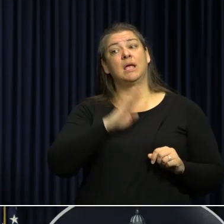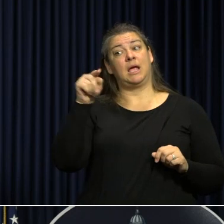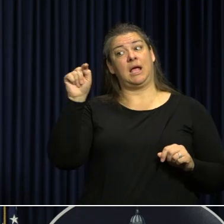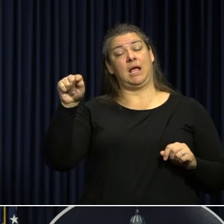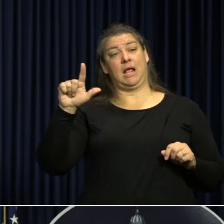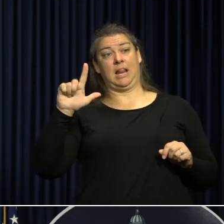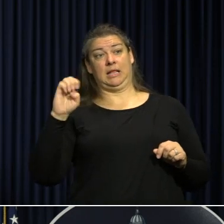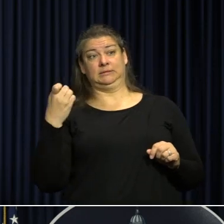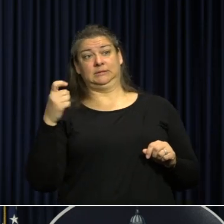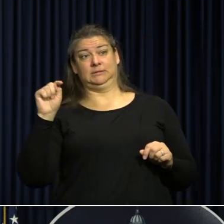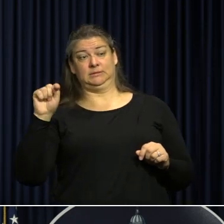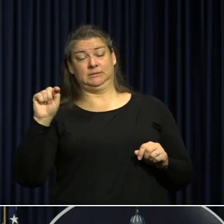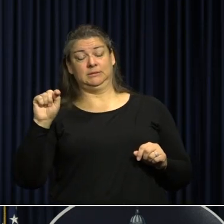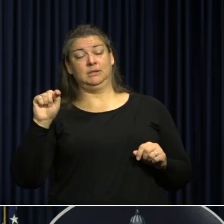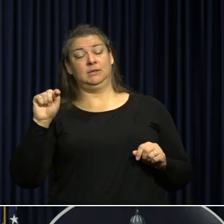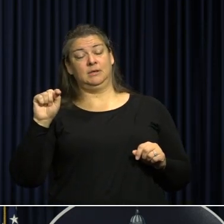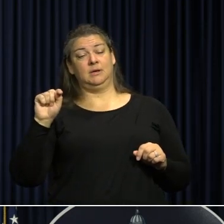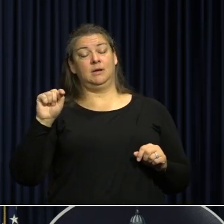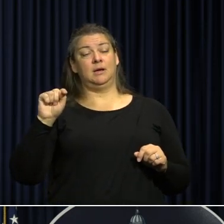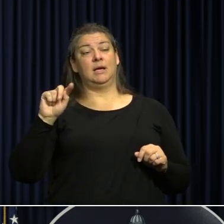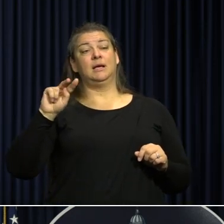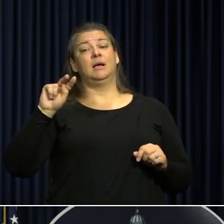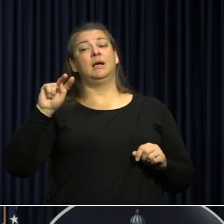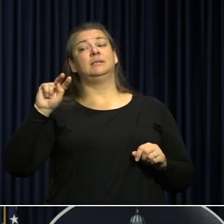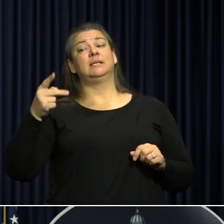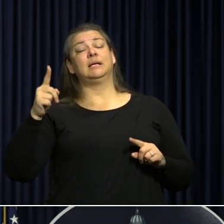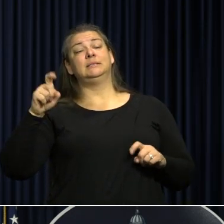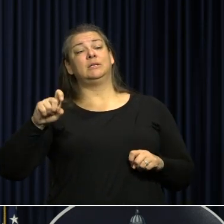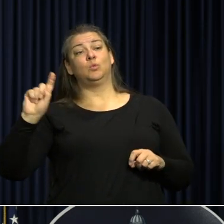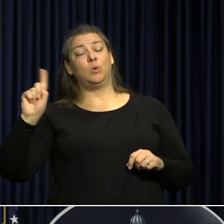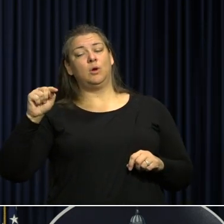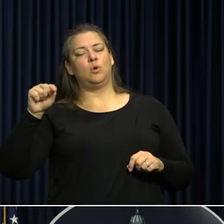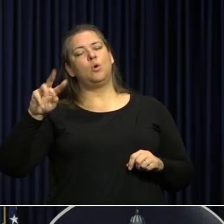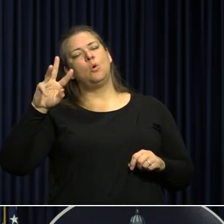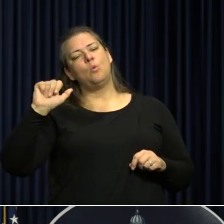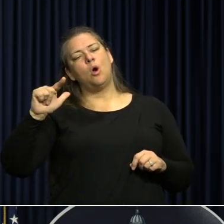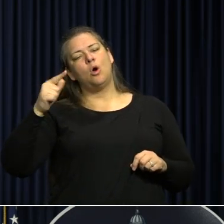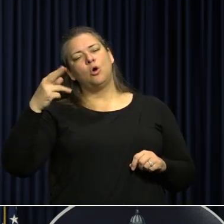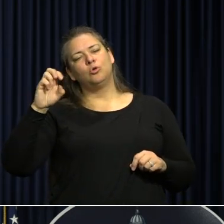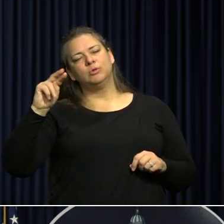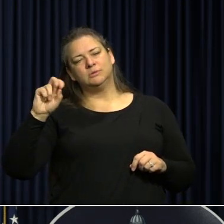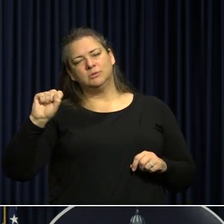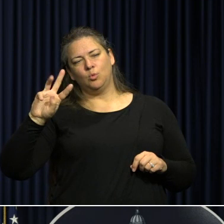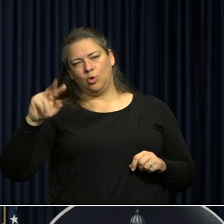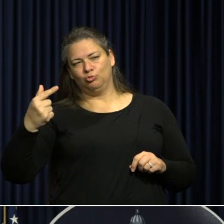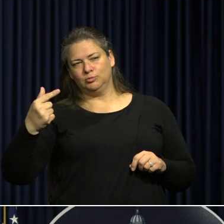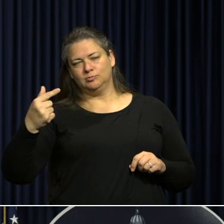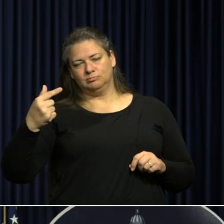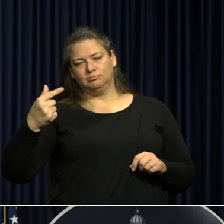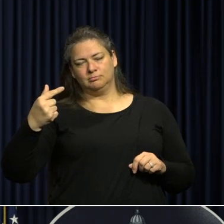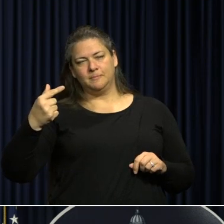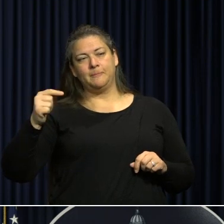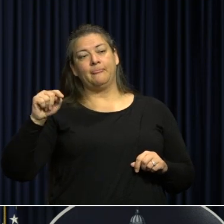Lexington, the second testing site is with Walgreens. And if you could bring that one up.